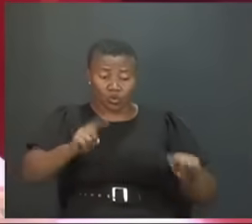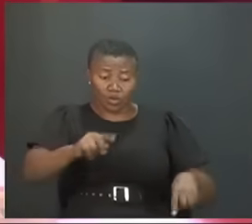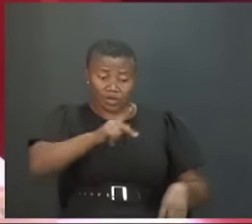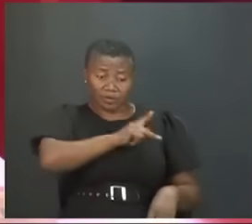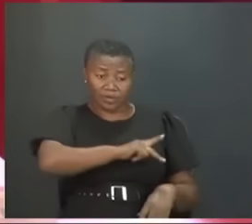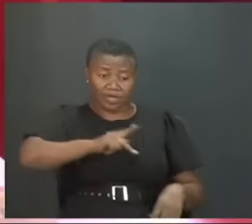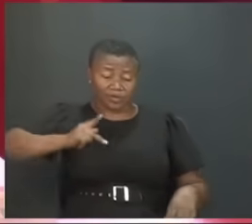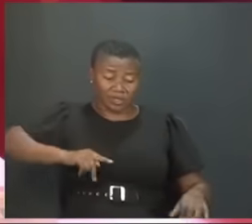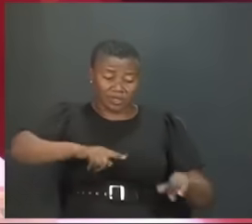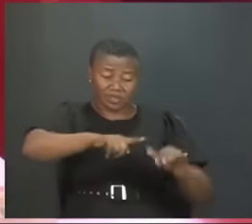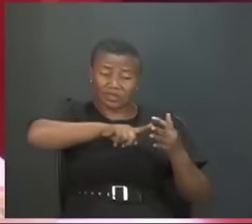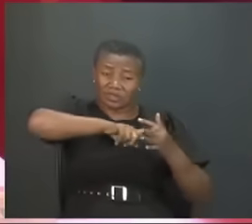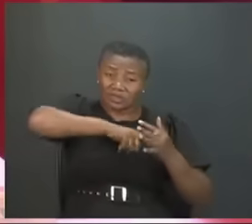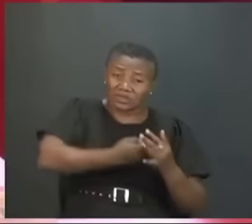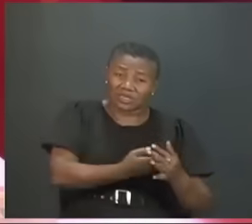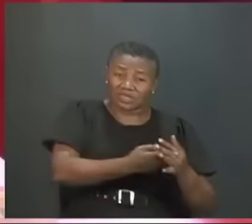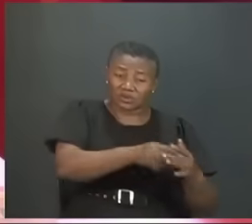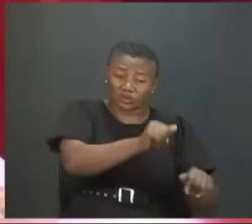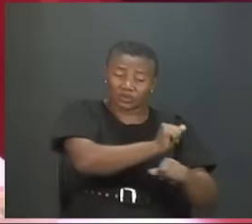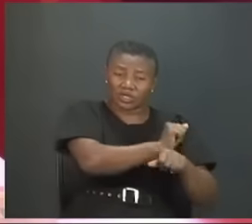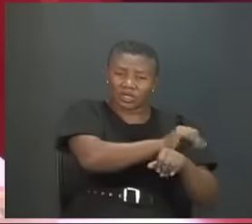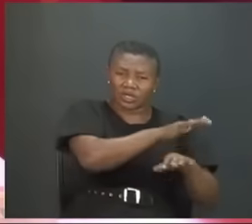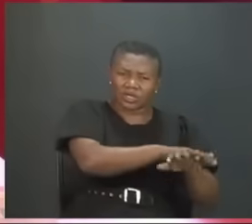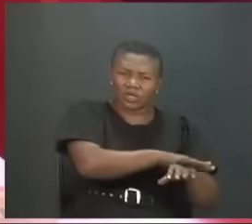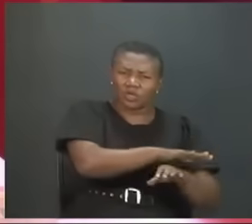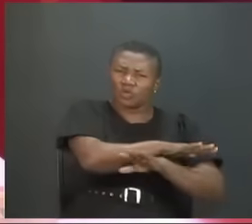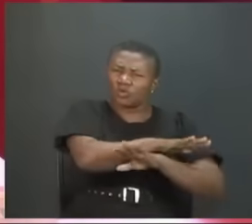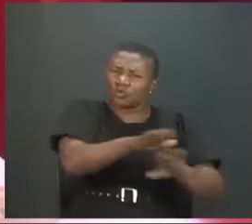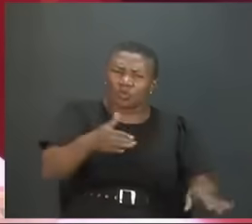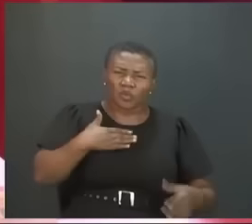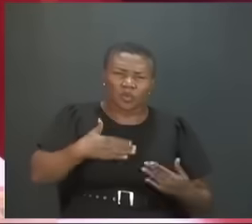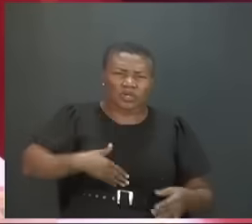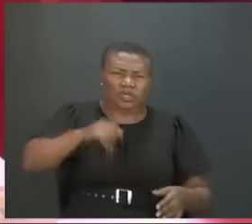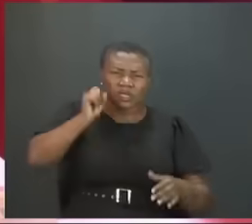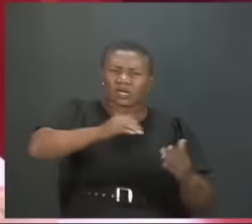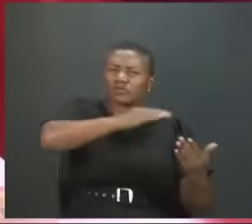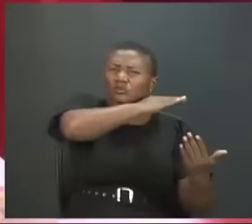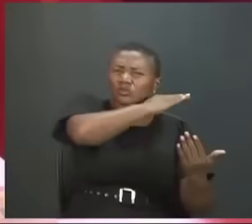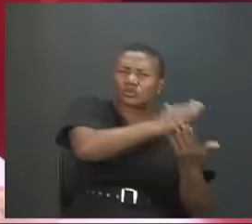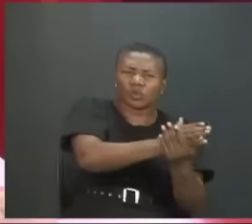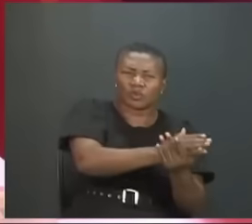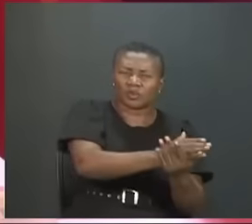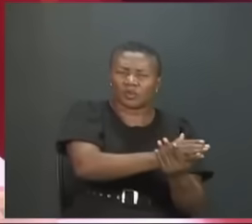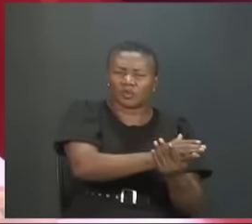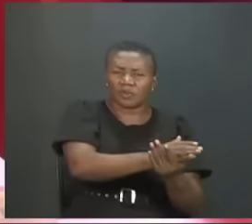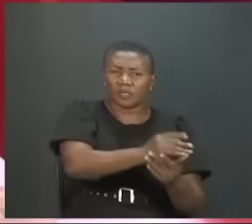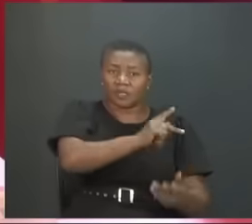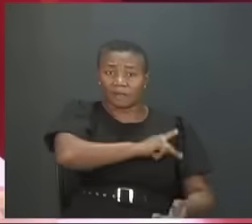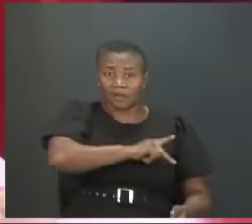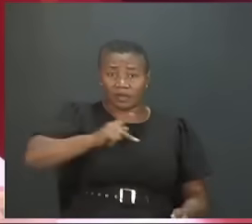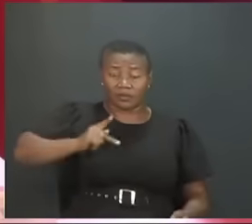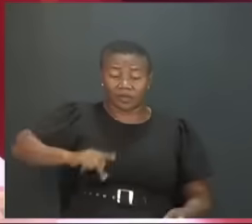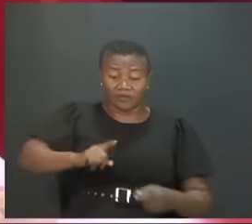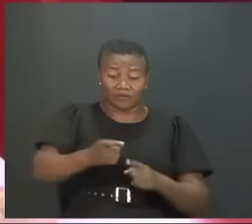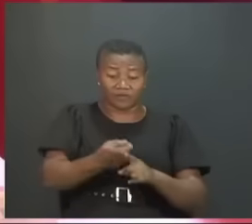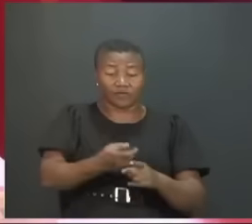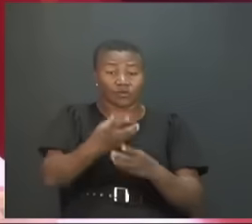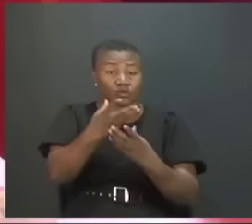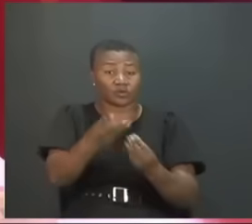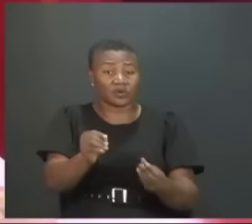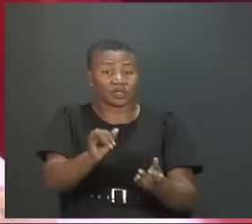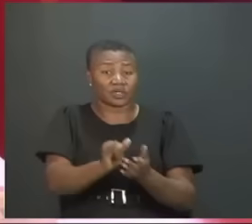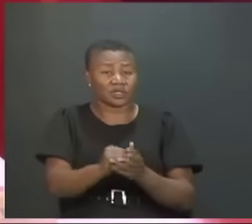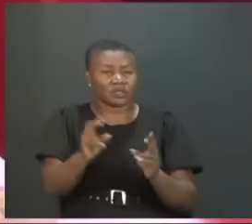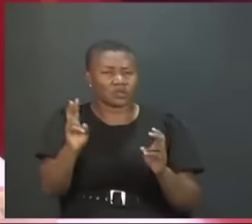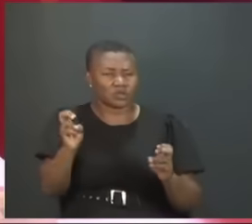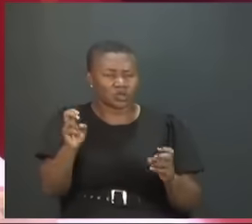matters, no one anywhere can stop Parliament from dealing with those matters until Parliament